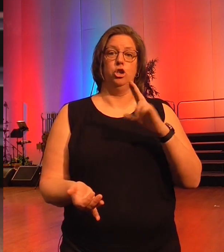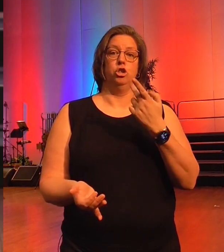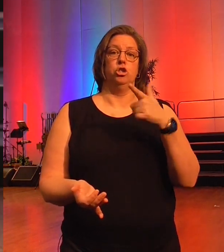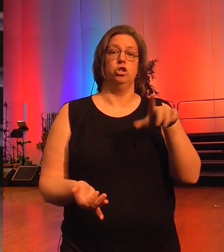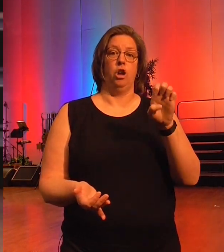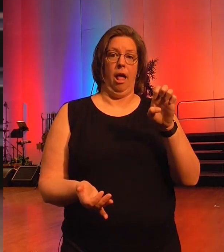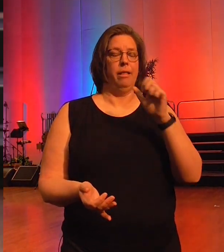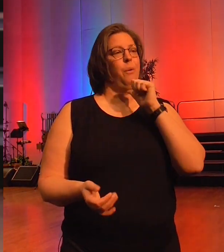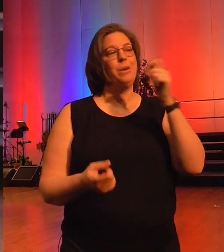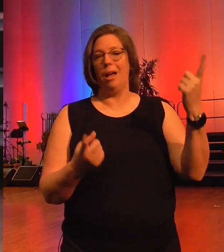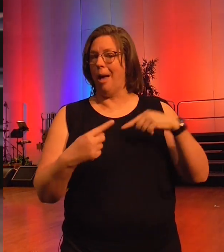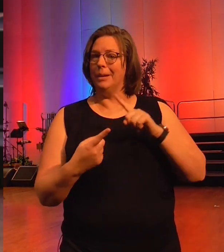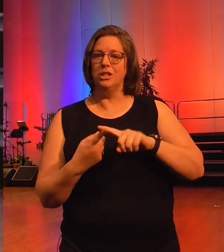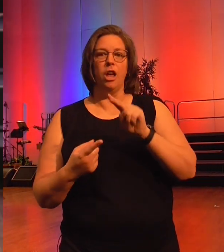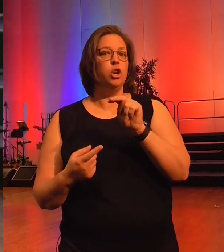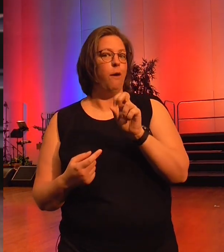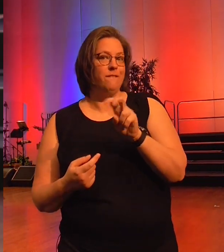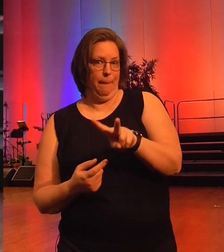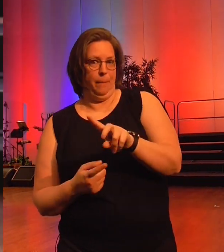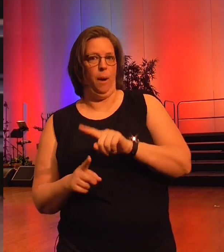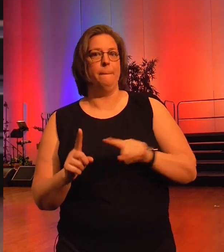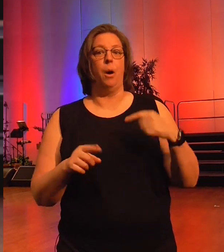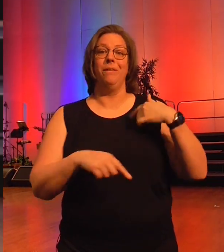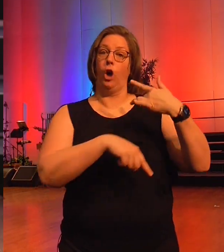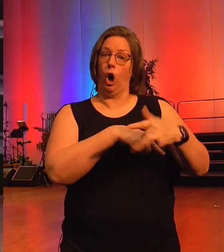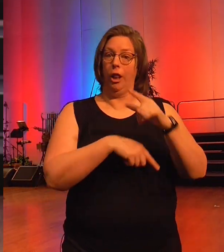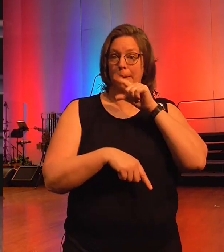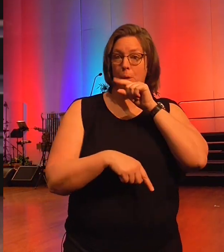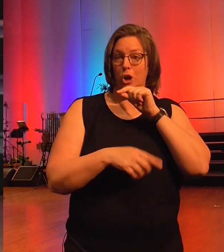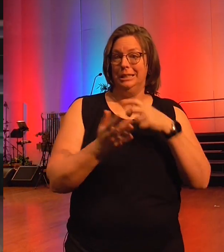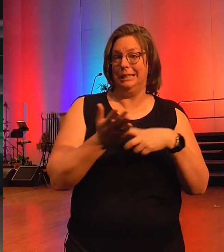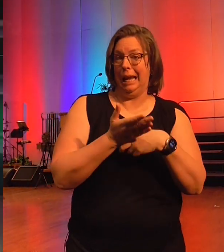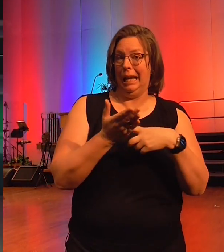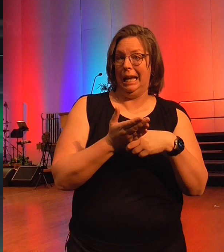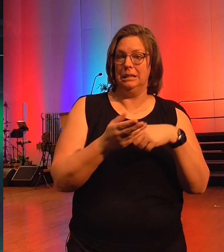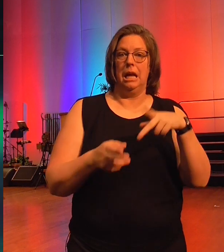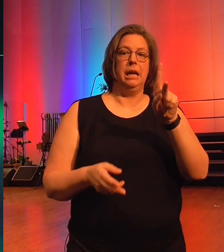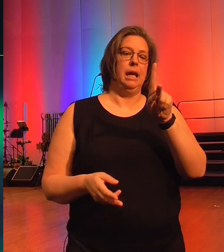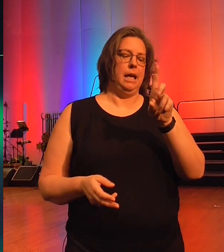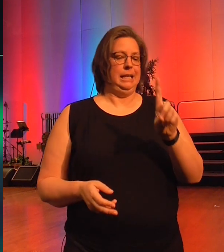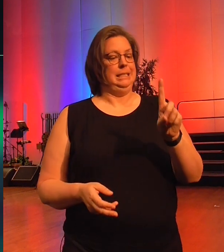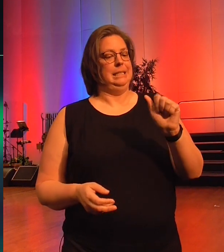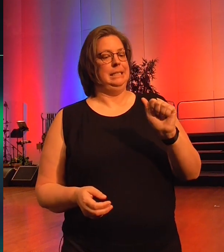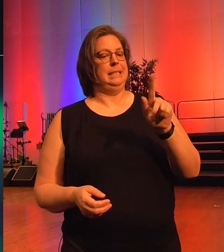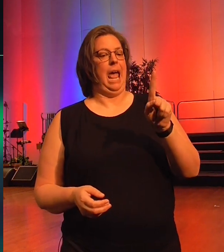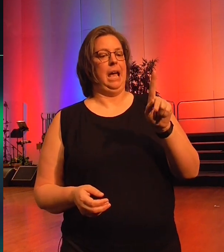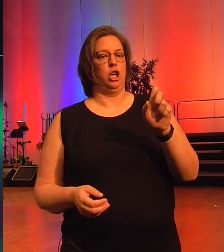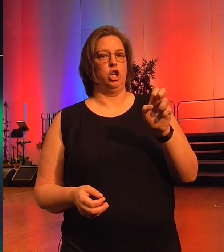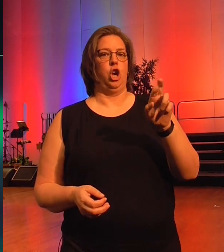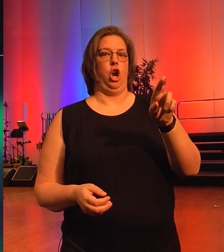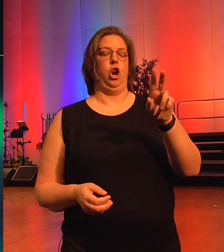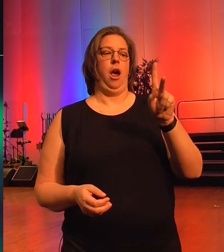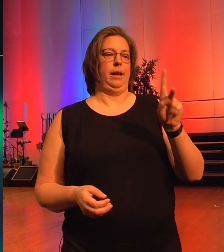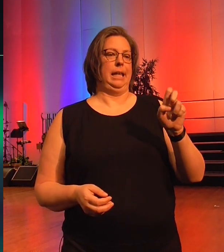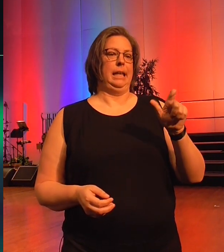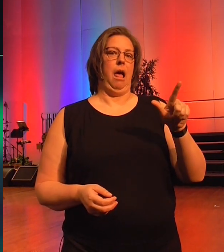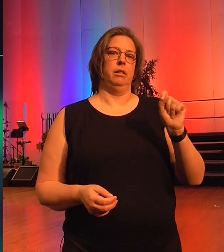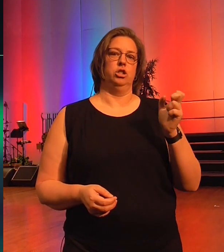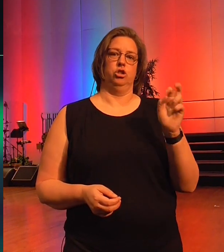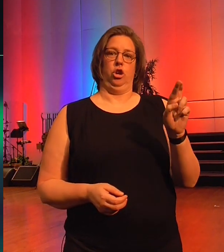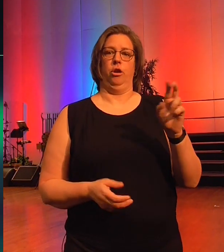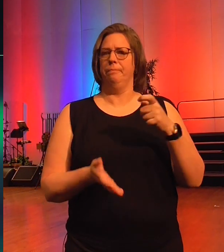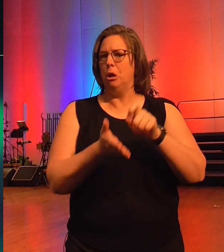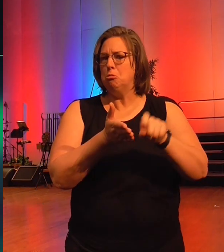coming till November 1st, but we've got early bird tickets for him now. His name is Dacher Keltner, and he wrote an incredible book